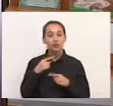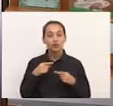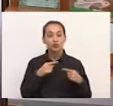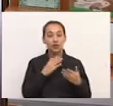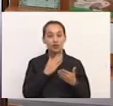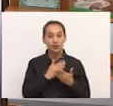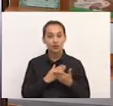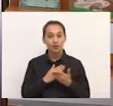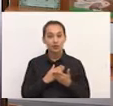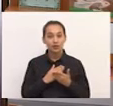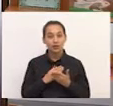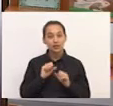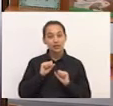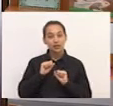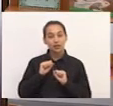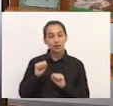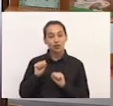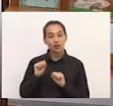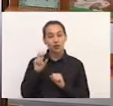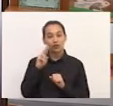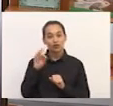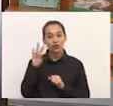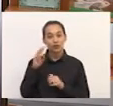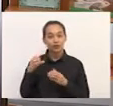Qahramonlik dostonlari, ya'ni Alpomish dostoni.